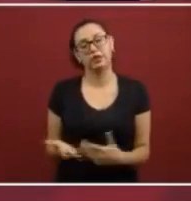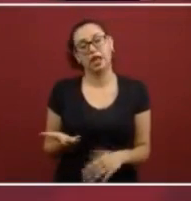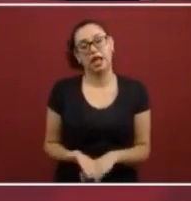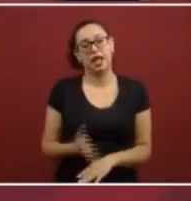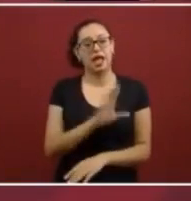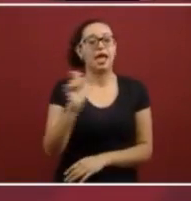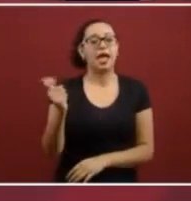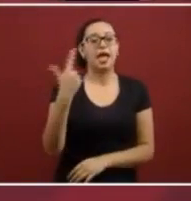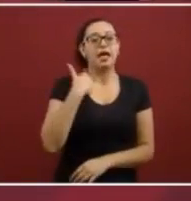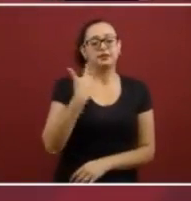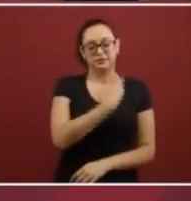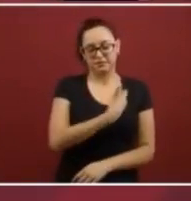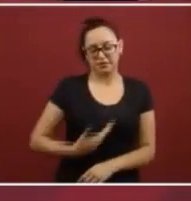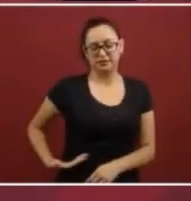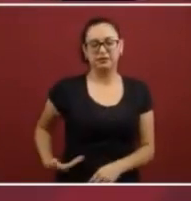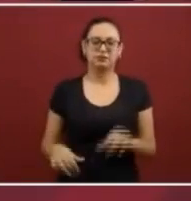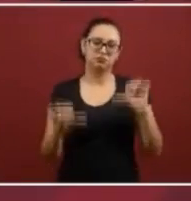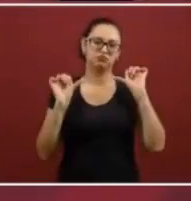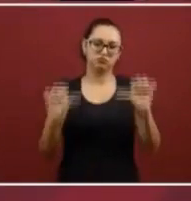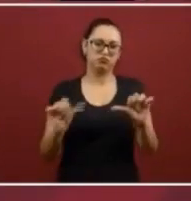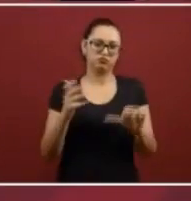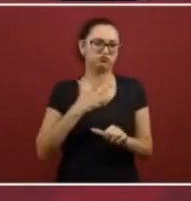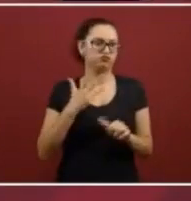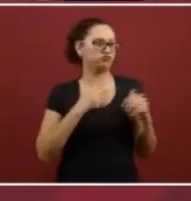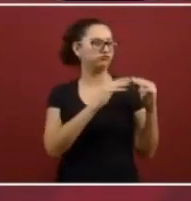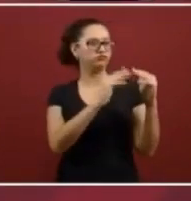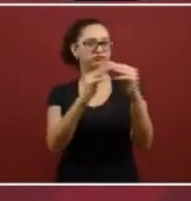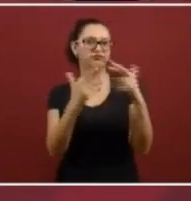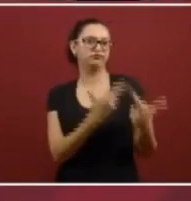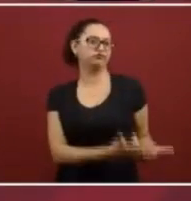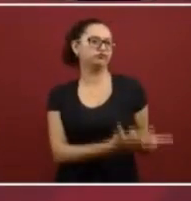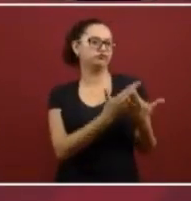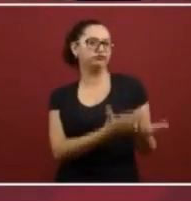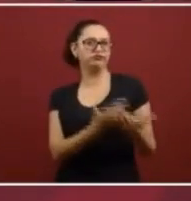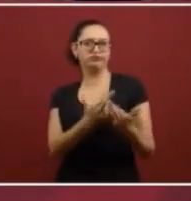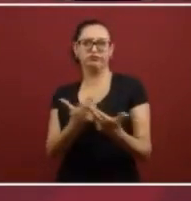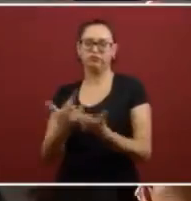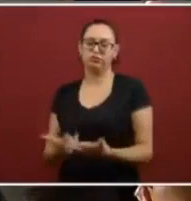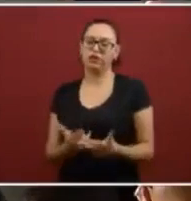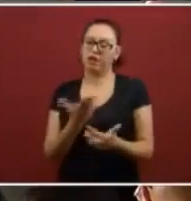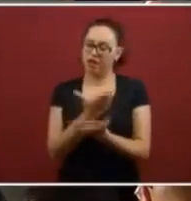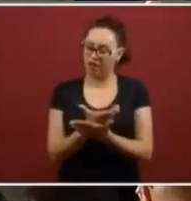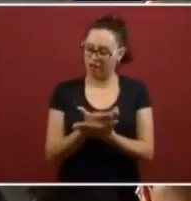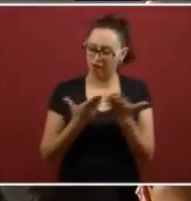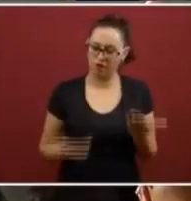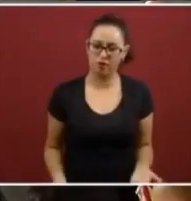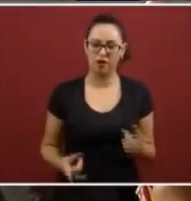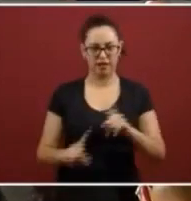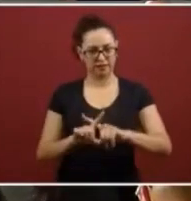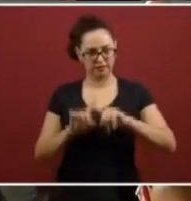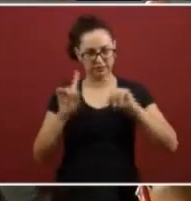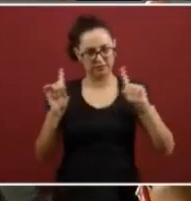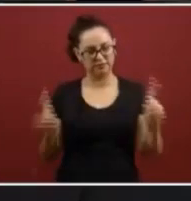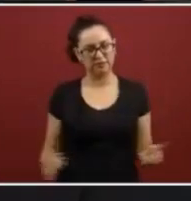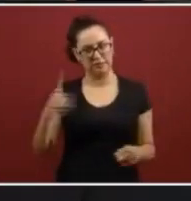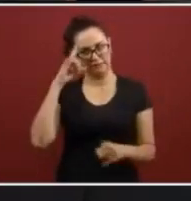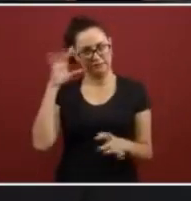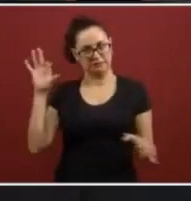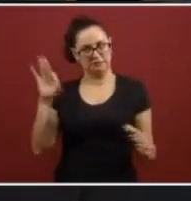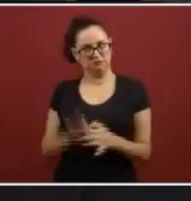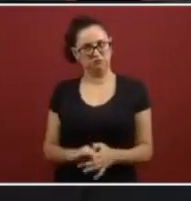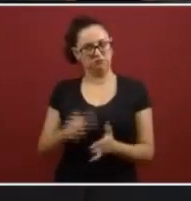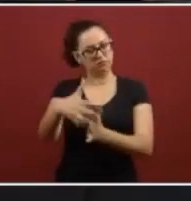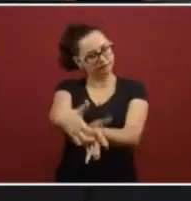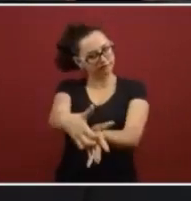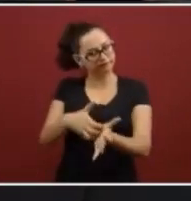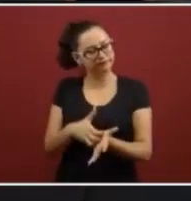Acapulco. pero que ahora ya el señor presidente ha renunciado en un marco de So austeridad apparently, y de congruencia a sus lujos, y